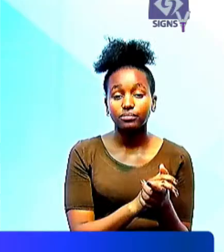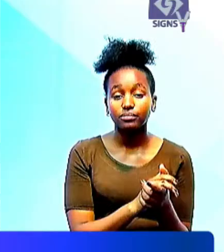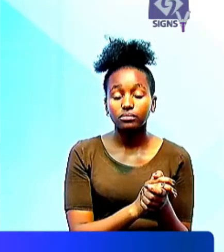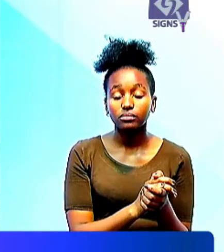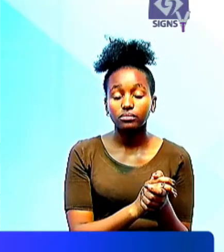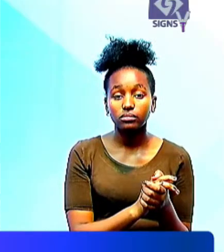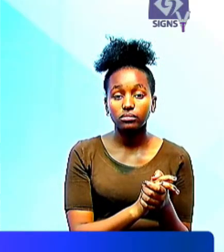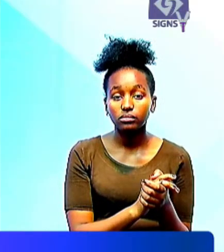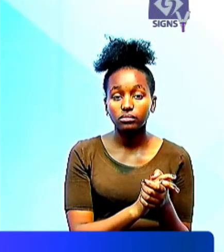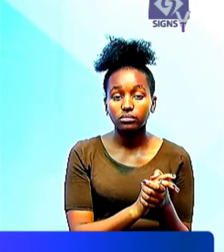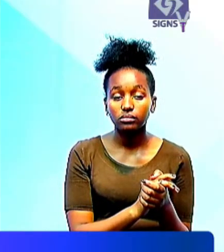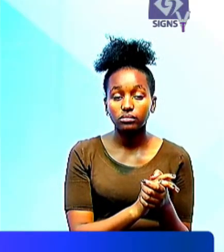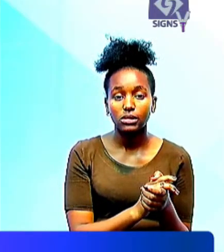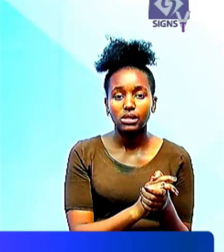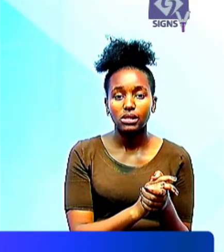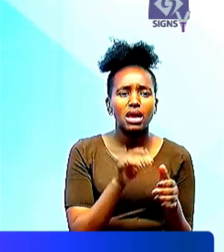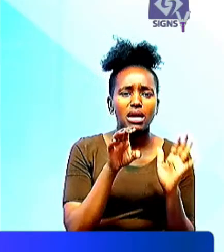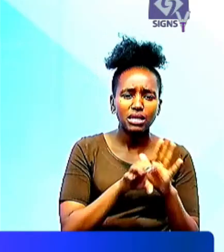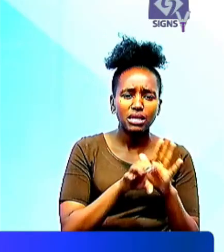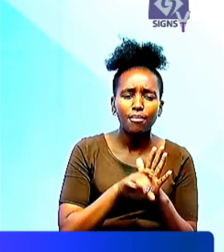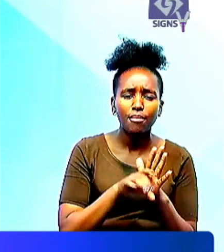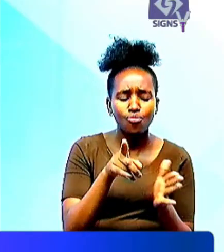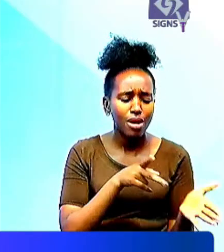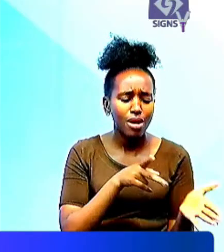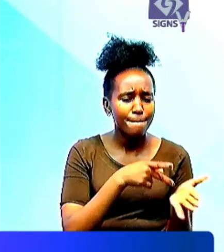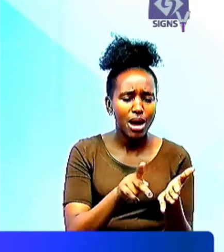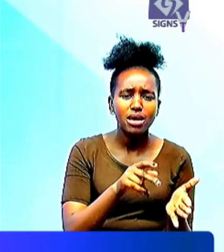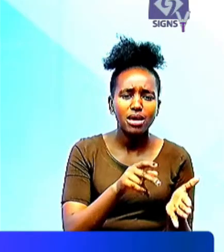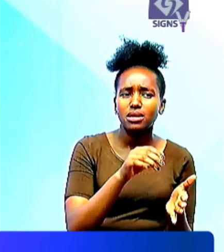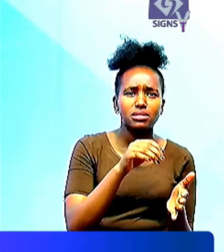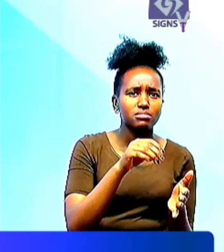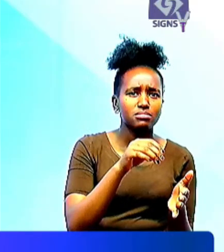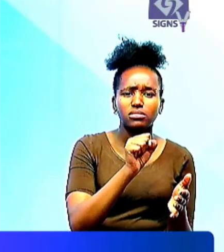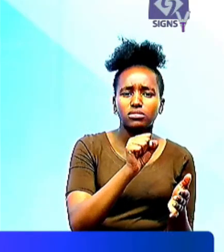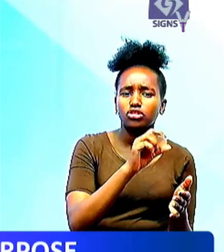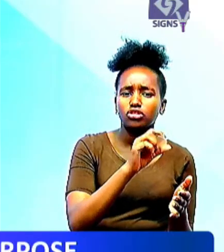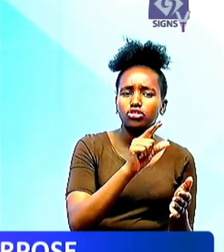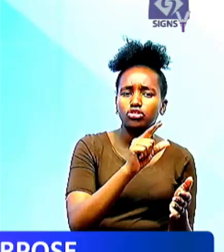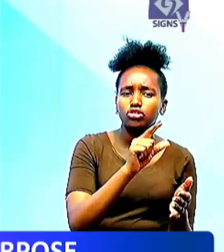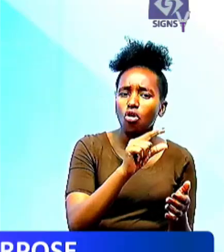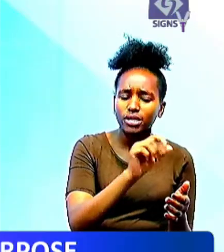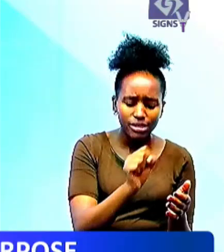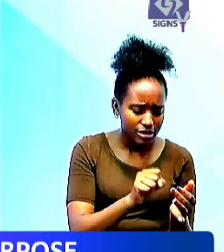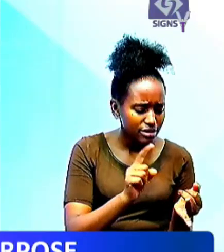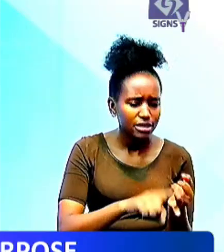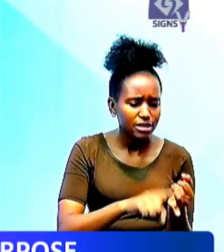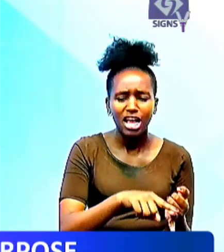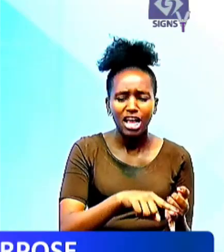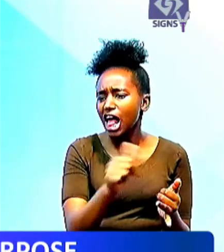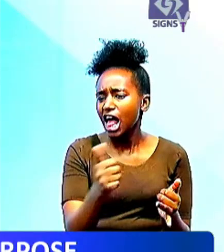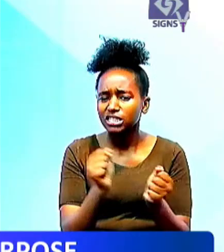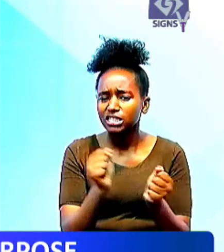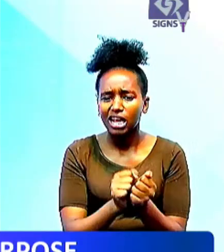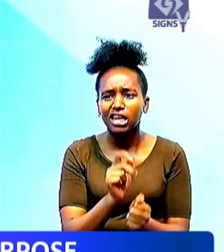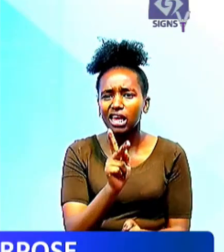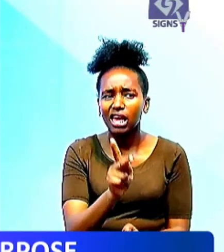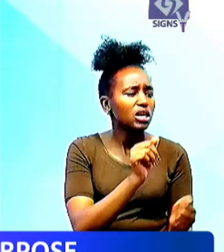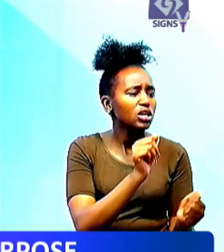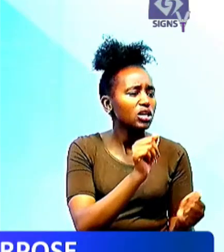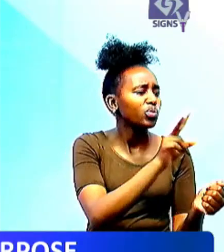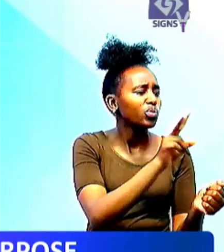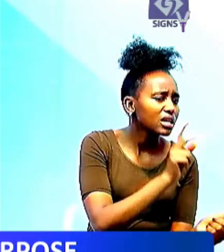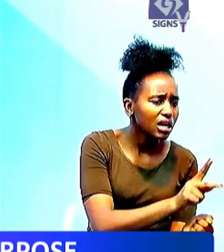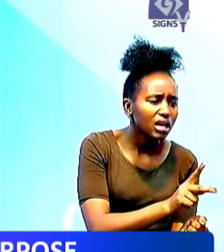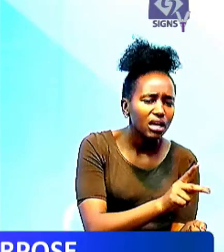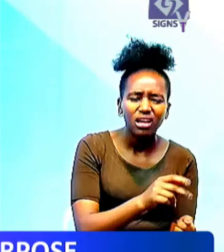let's say you're buying stocks, you're buying shares, you buy this share of 10, maybe you have shares of 10,000 here, you have another one for 20. You have bought so many.